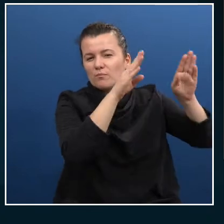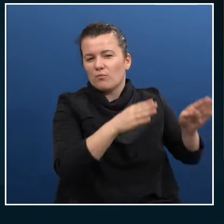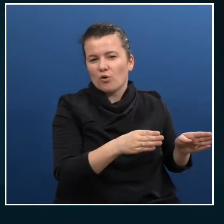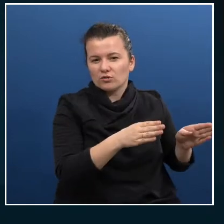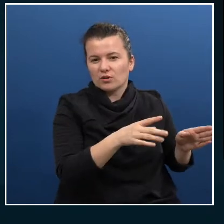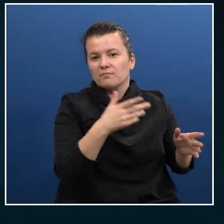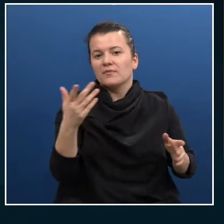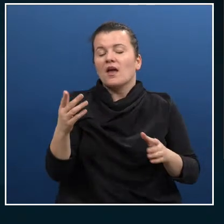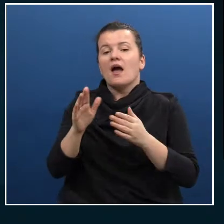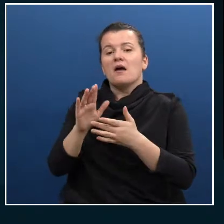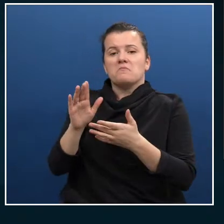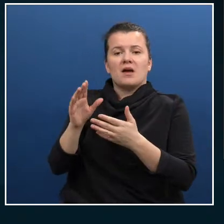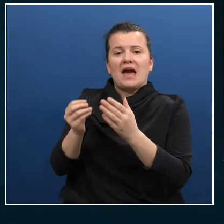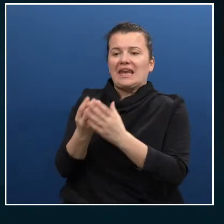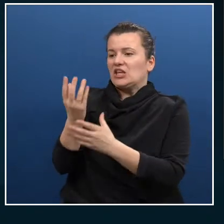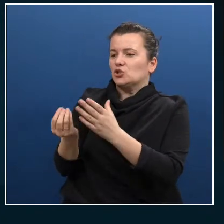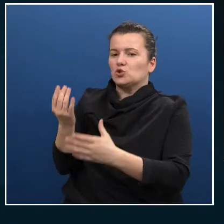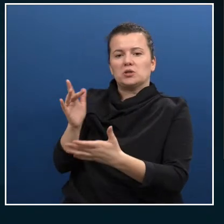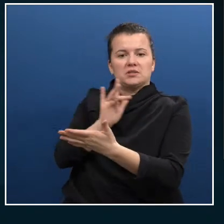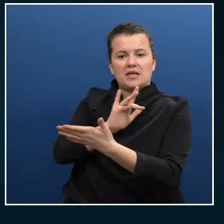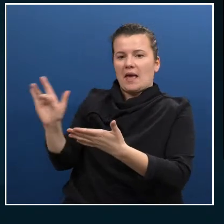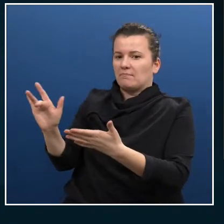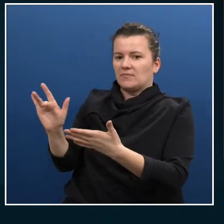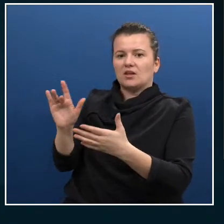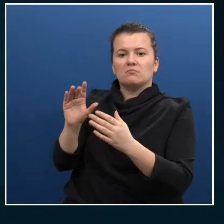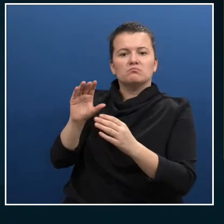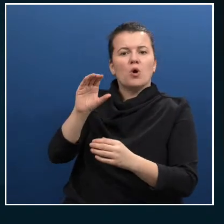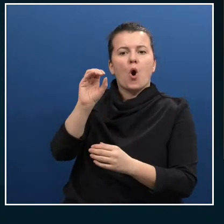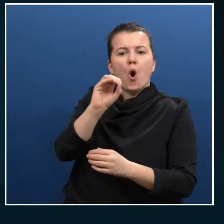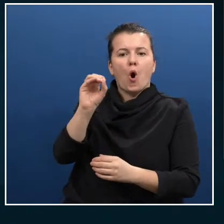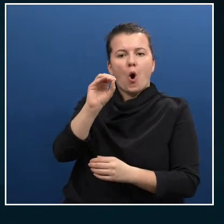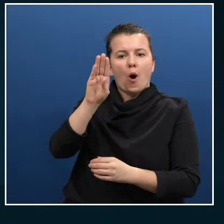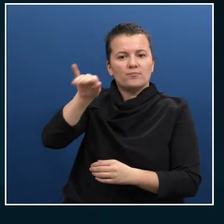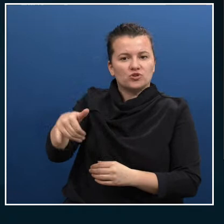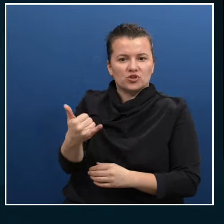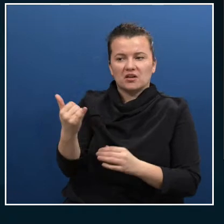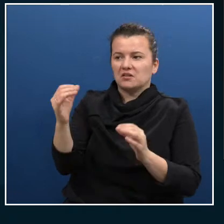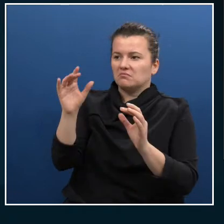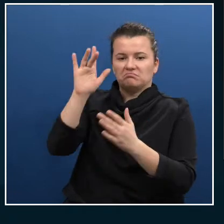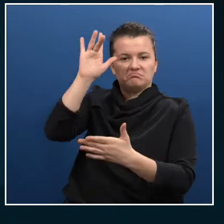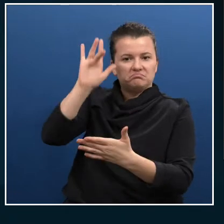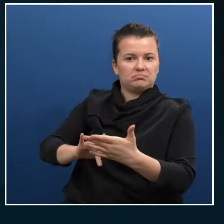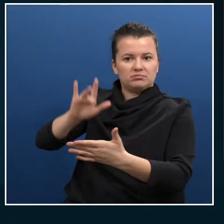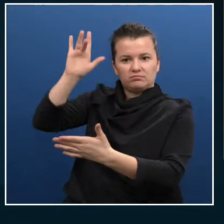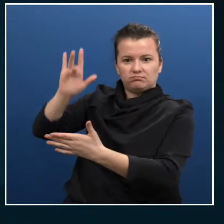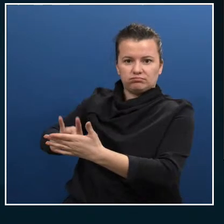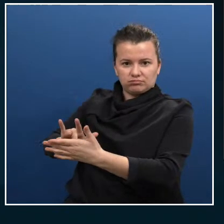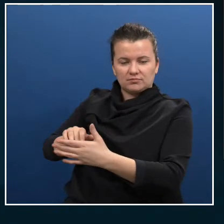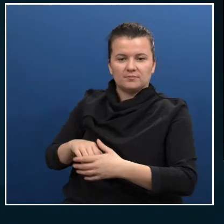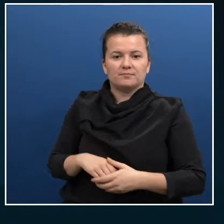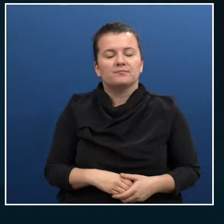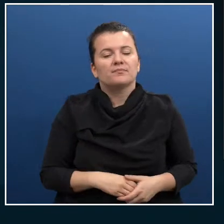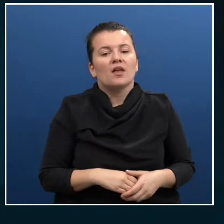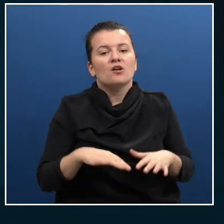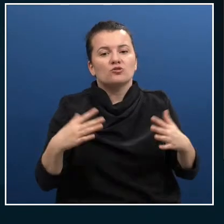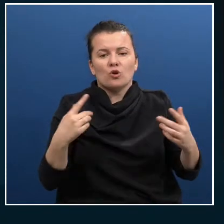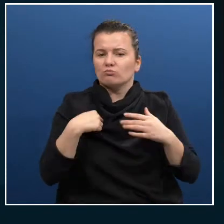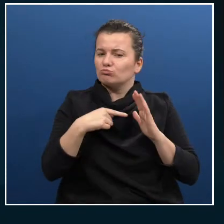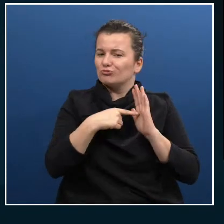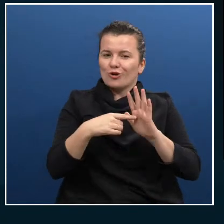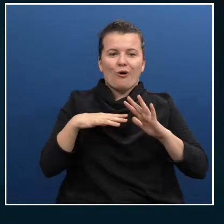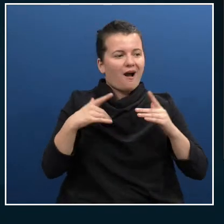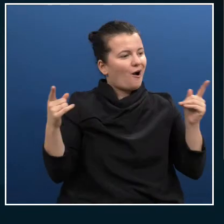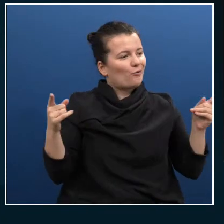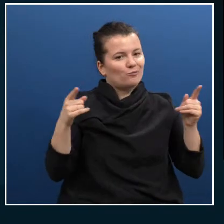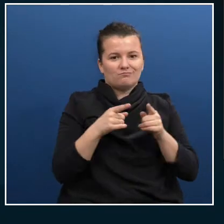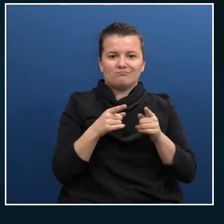group. It doesn't contain any objects yet. And just to show you that these transpiled versions actually work, let's deploy